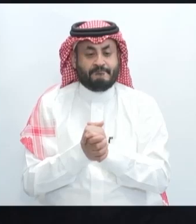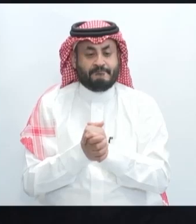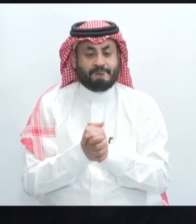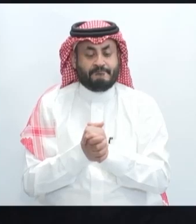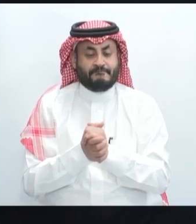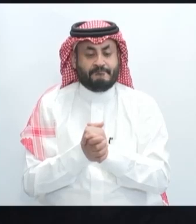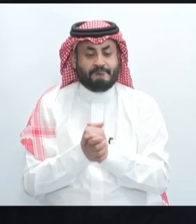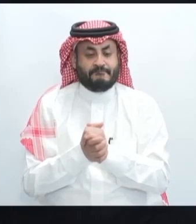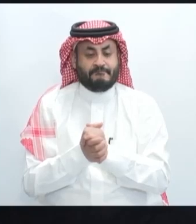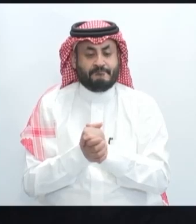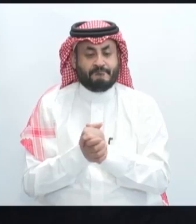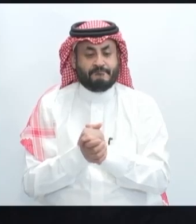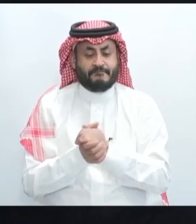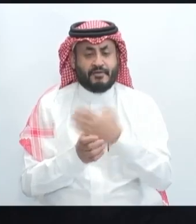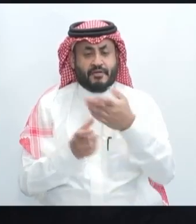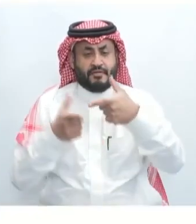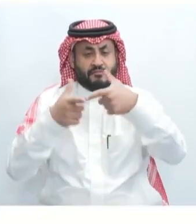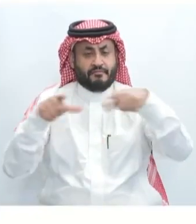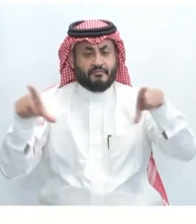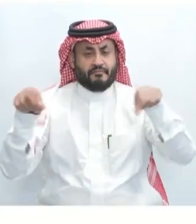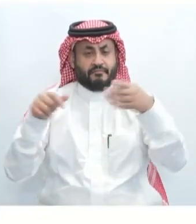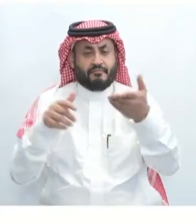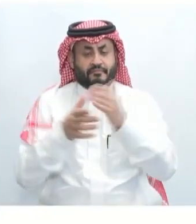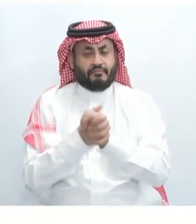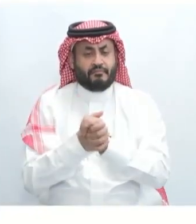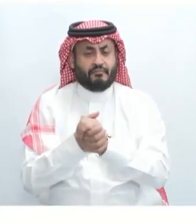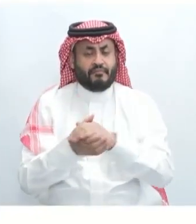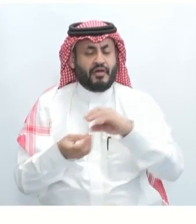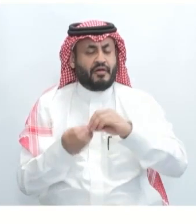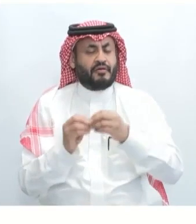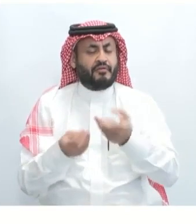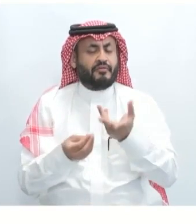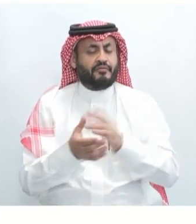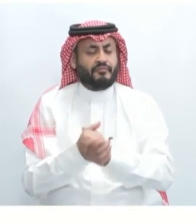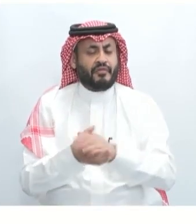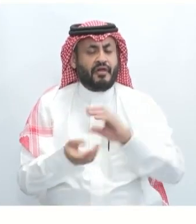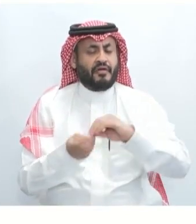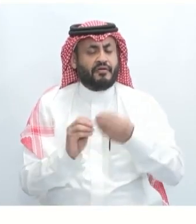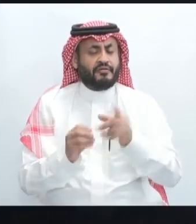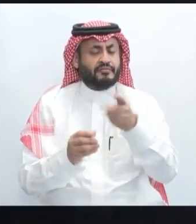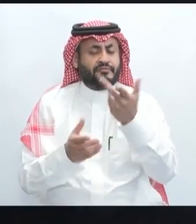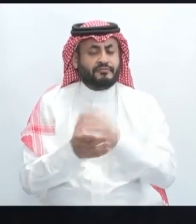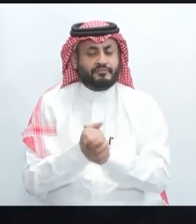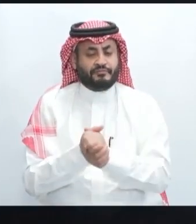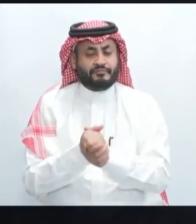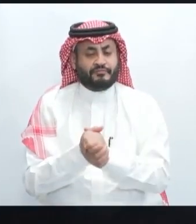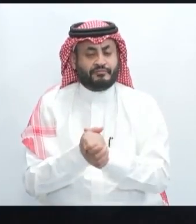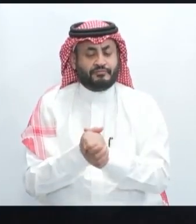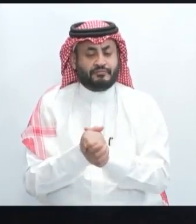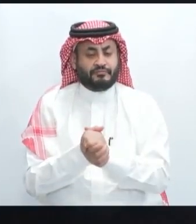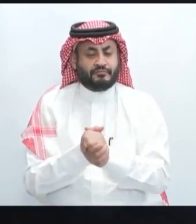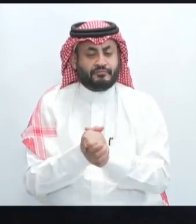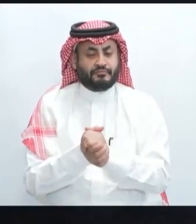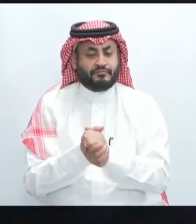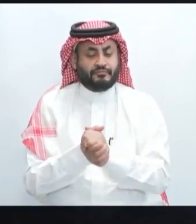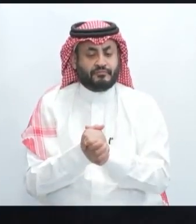Okay. Now, we have the title here. What color is it? What color is it? What color is it?